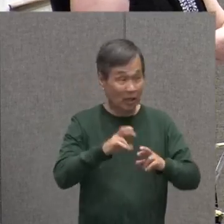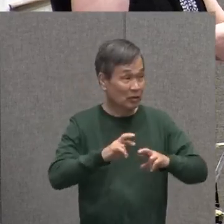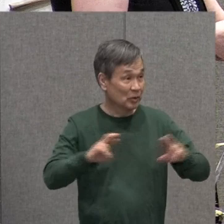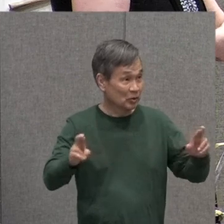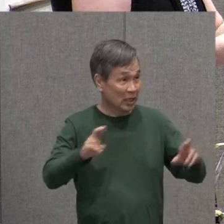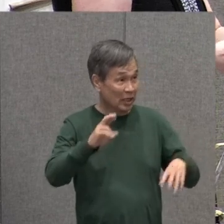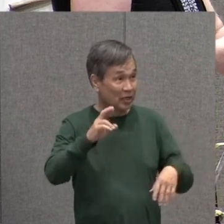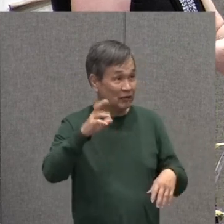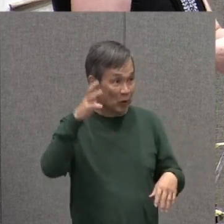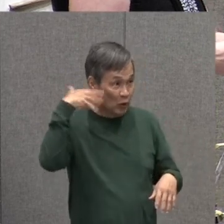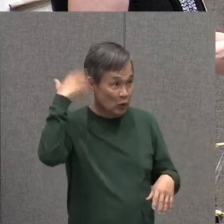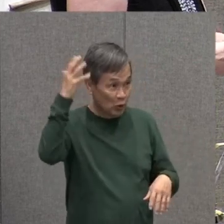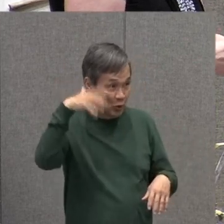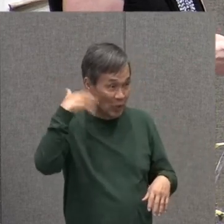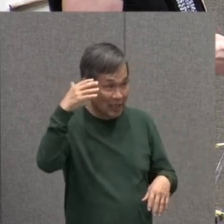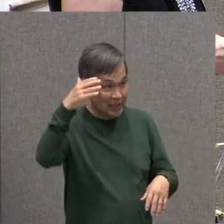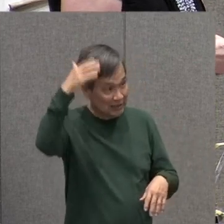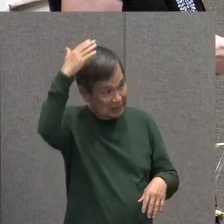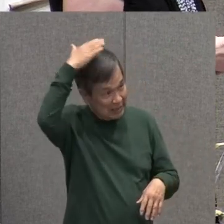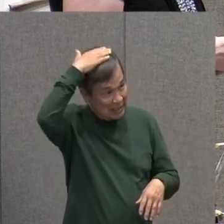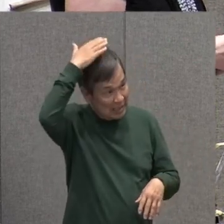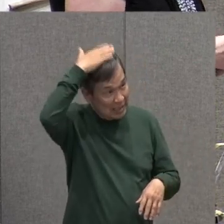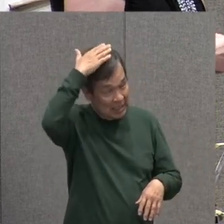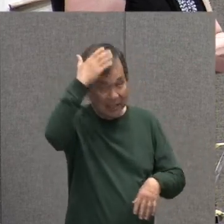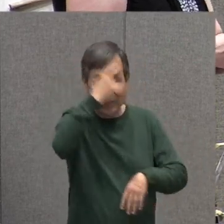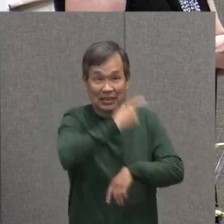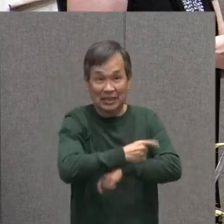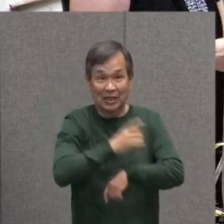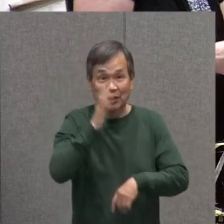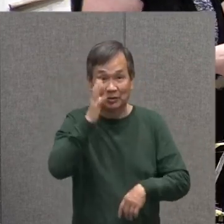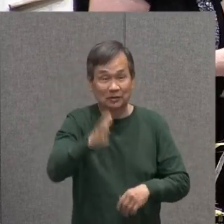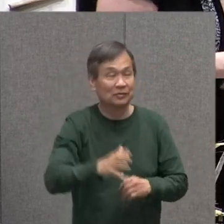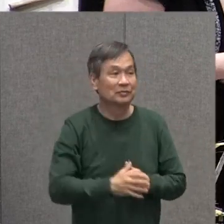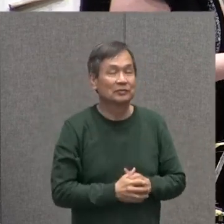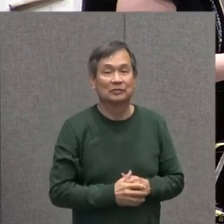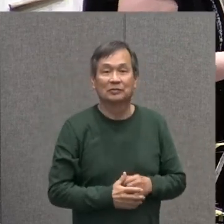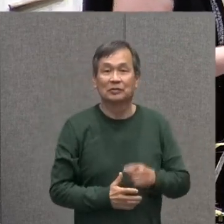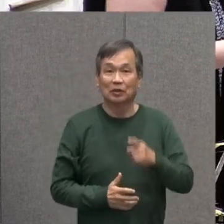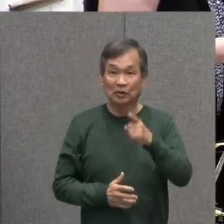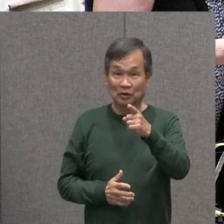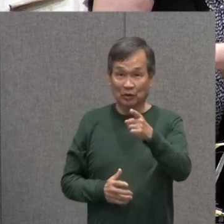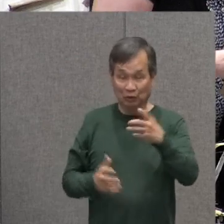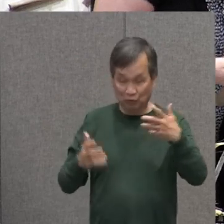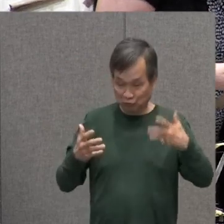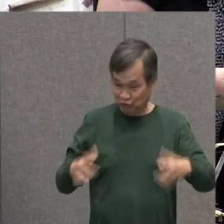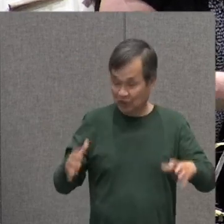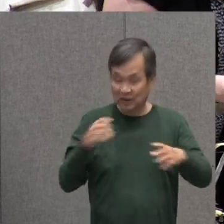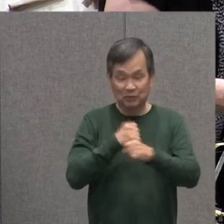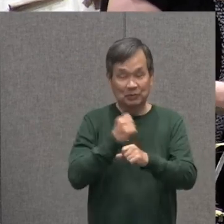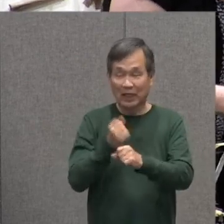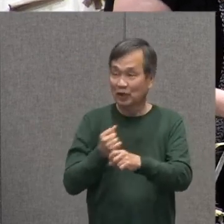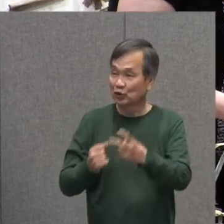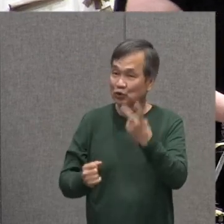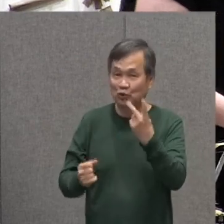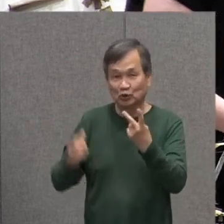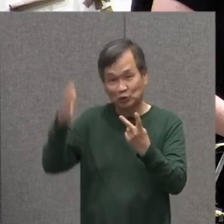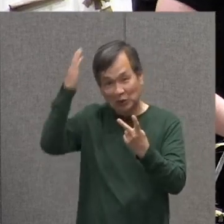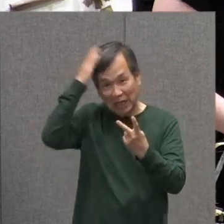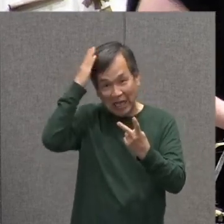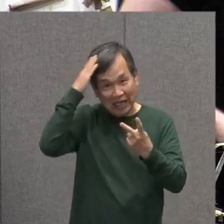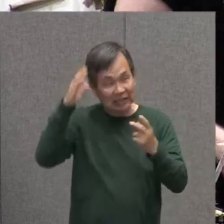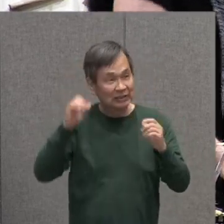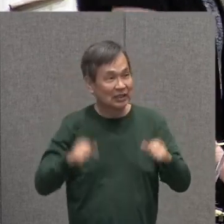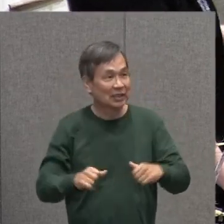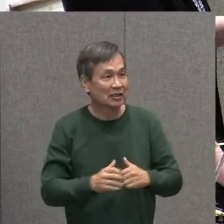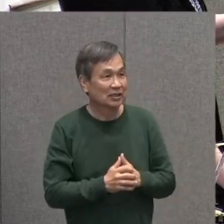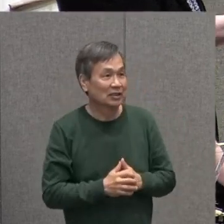worried that I wasn't going to be, but now I'm good. Now you're going to have 2 crazy hats. I am going to have two crazy hats. I wonder